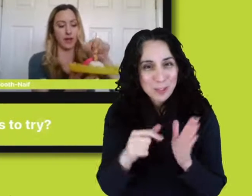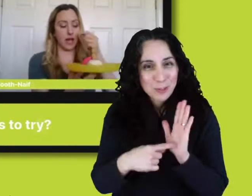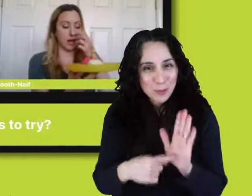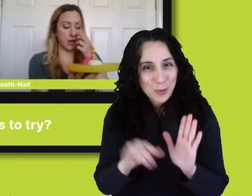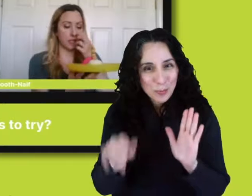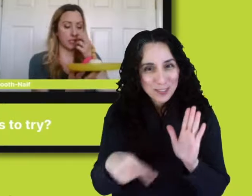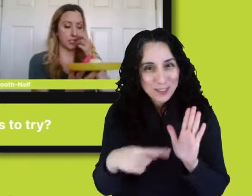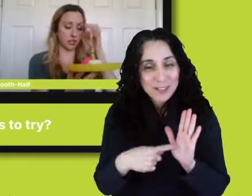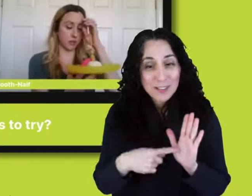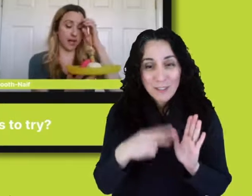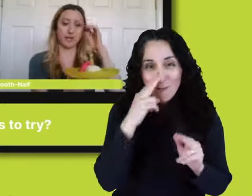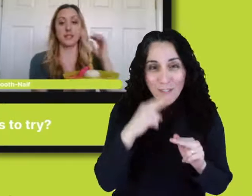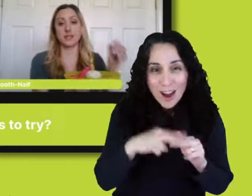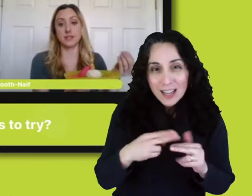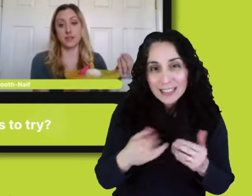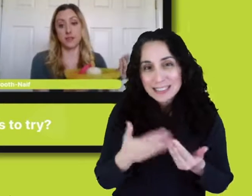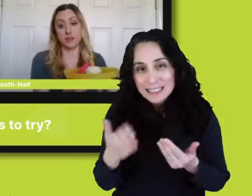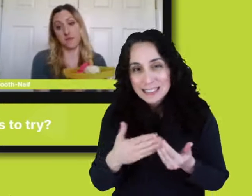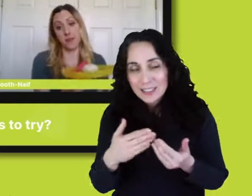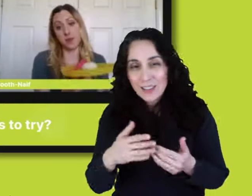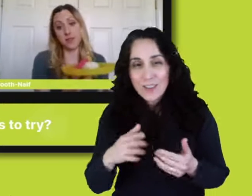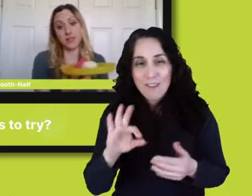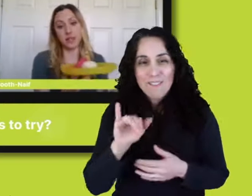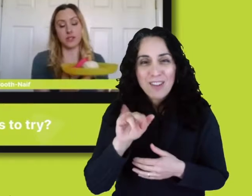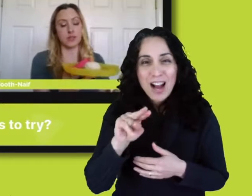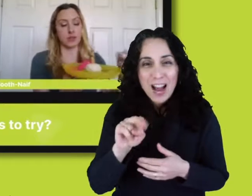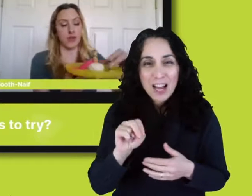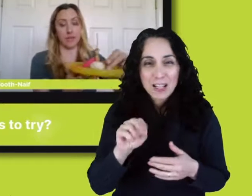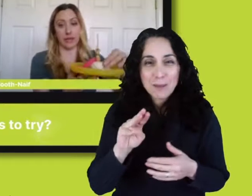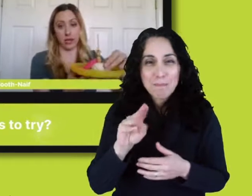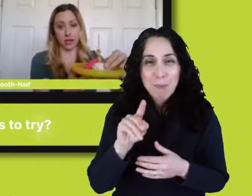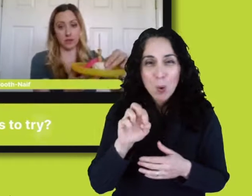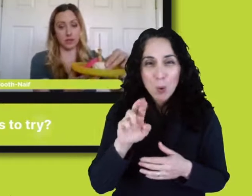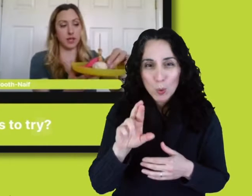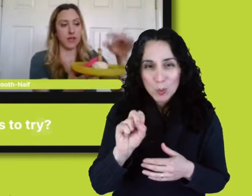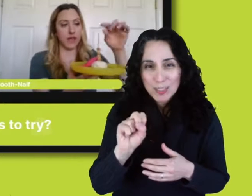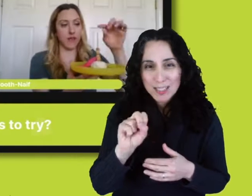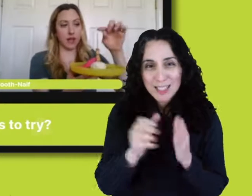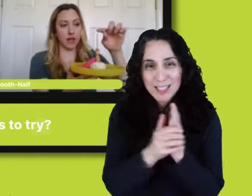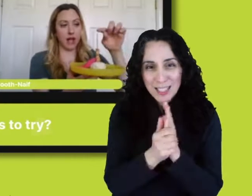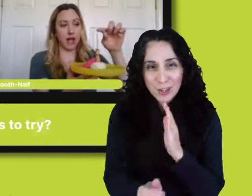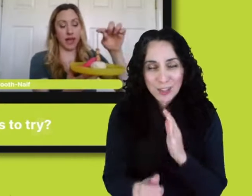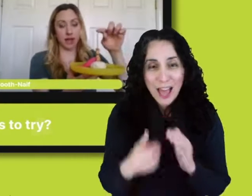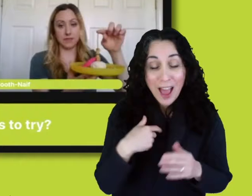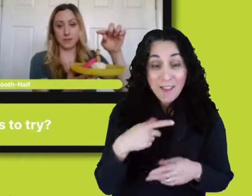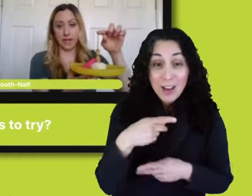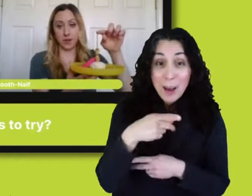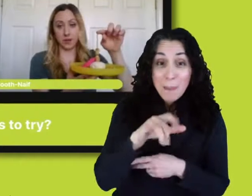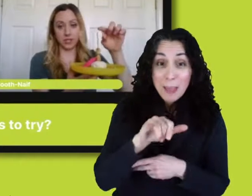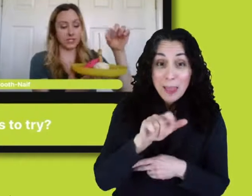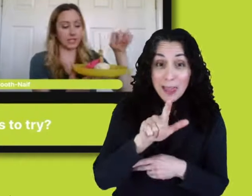way to practice, some fine motor skills. So I have Play-Doh, and then I